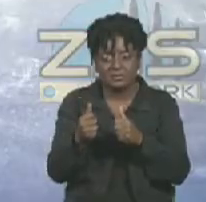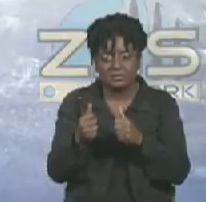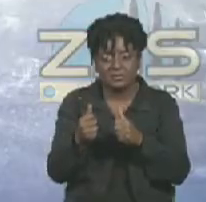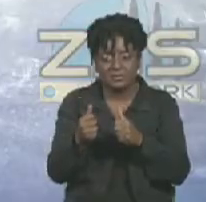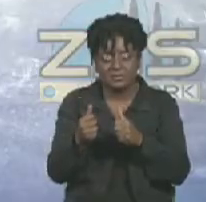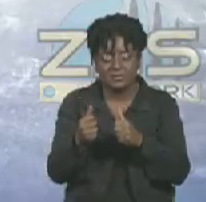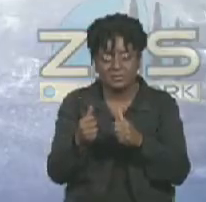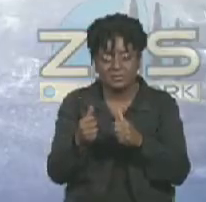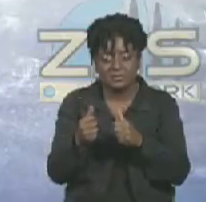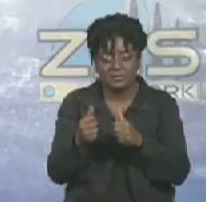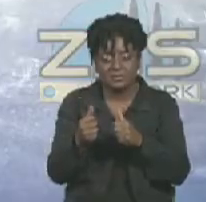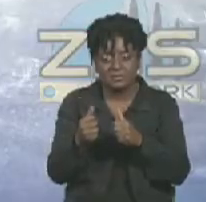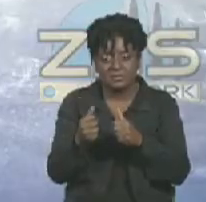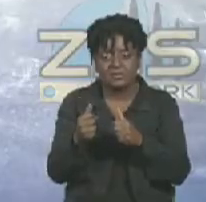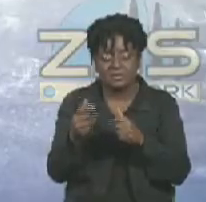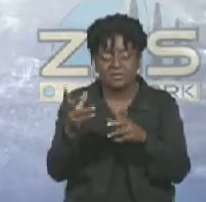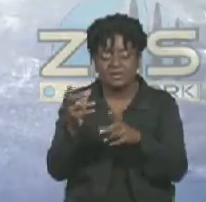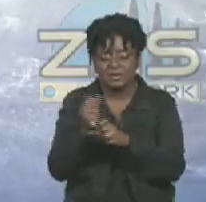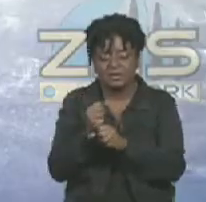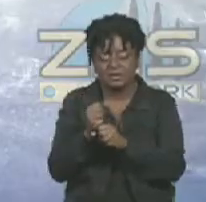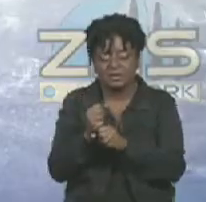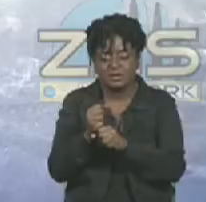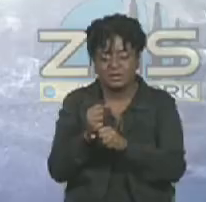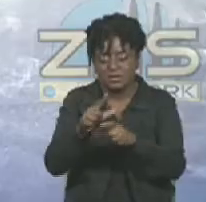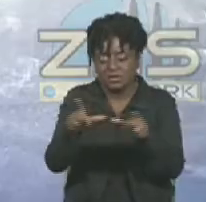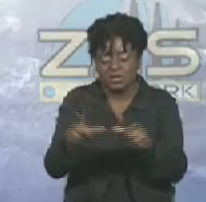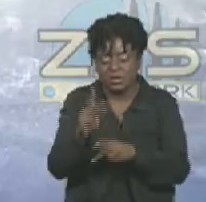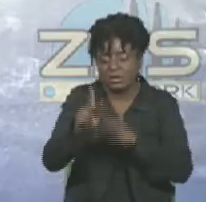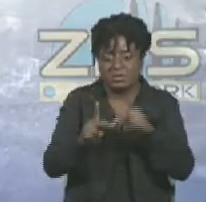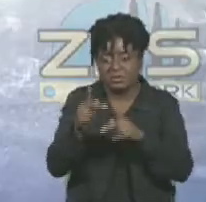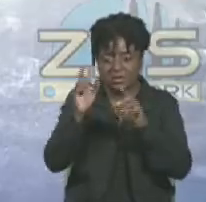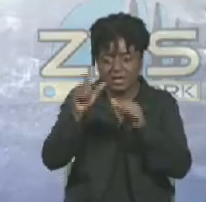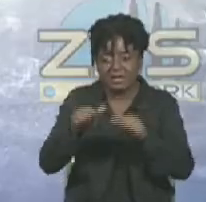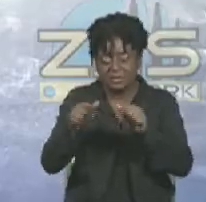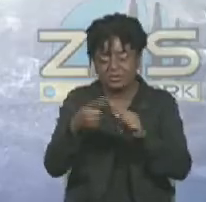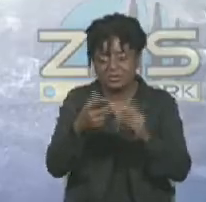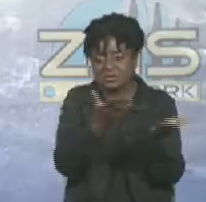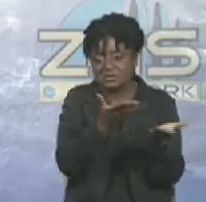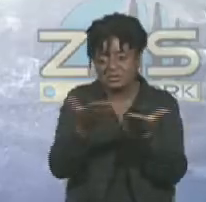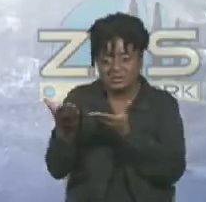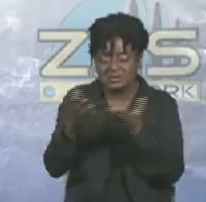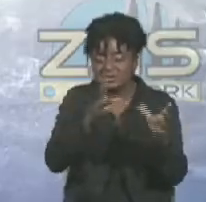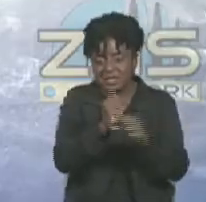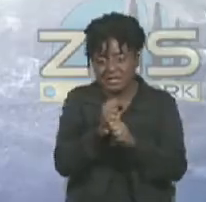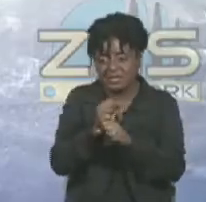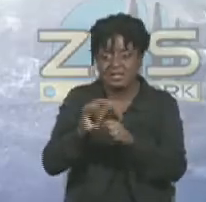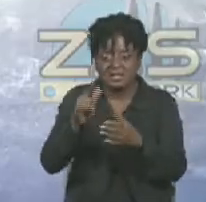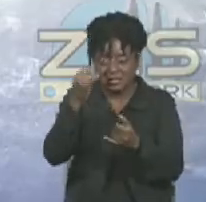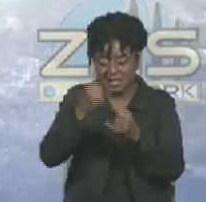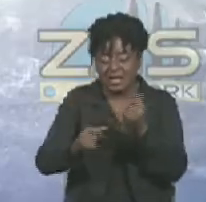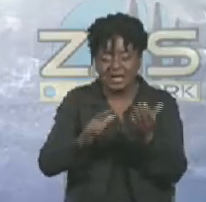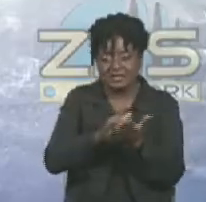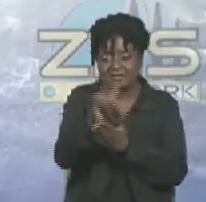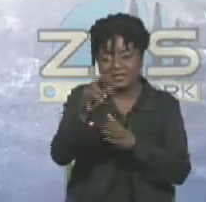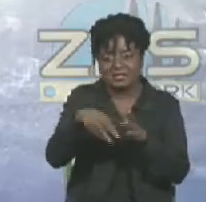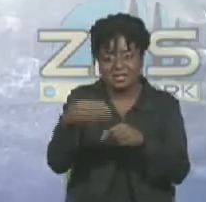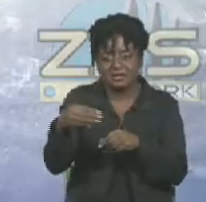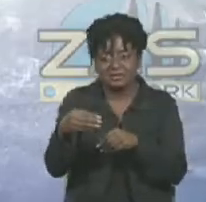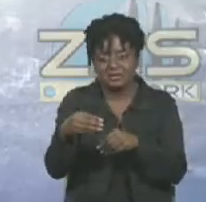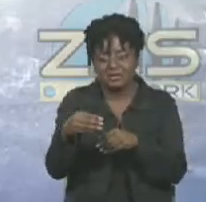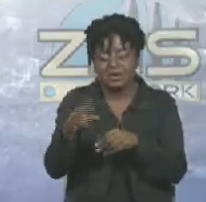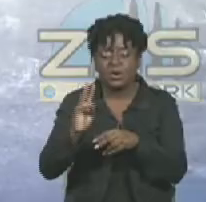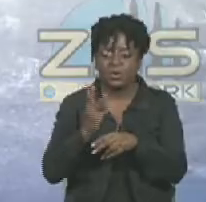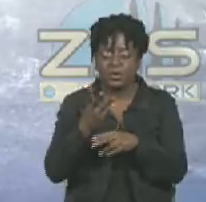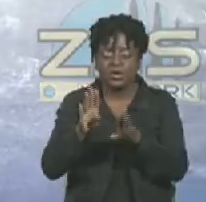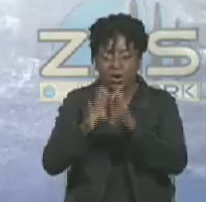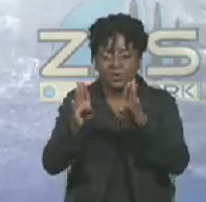this way to take the last flights out as they saw fit. But on Friday at noon, we basically opened the property